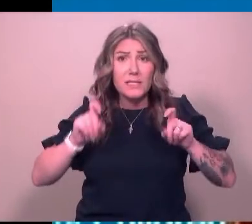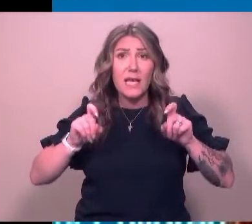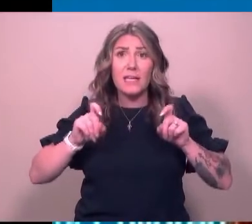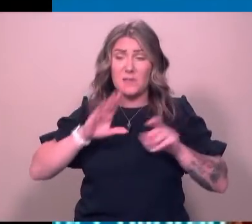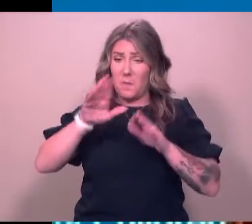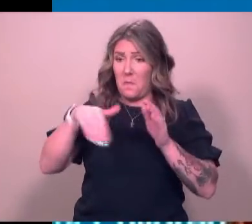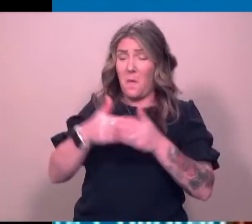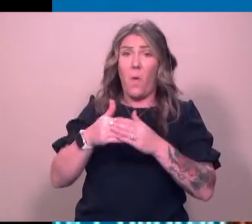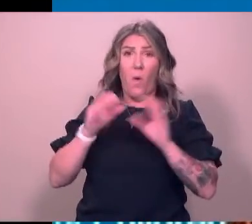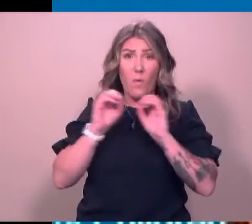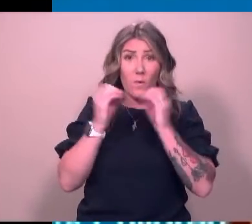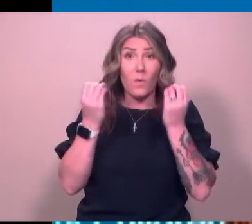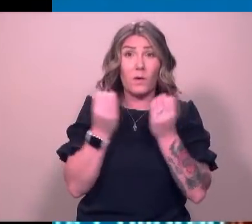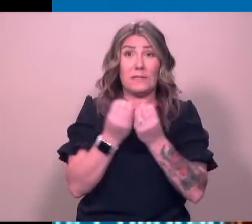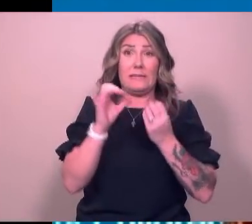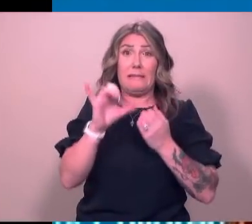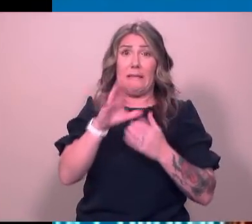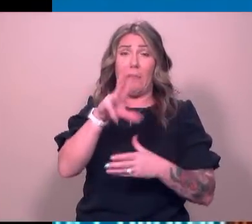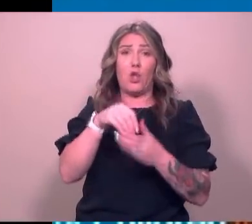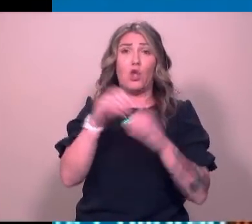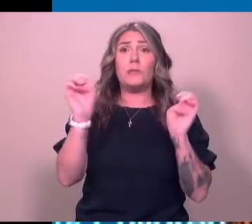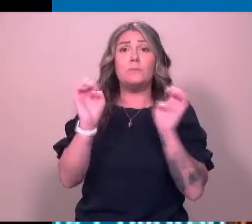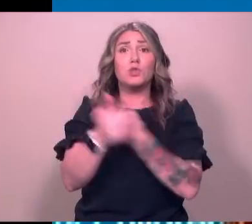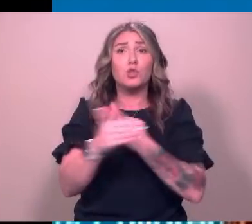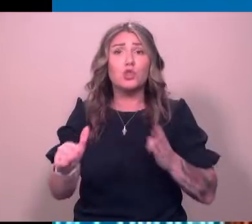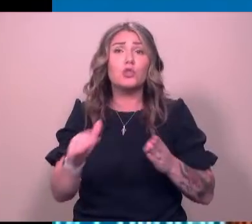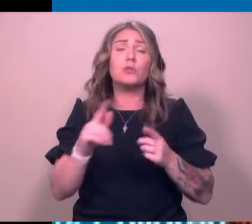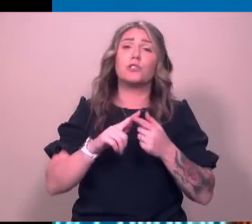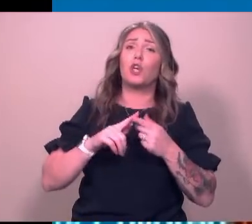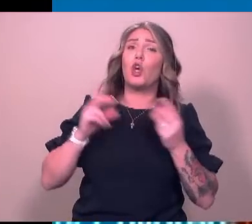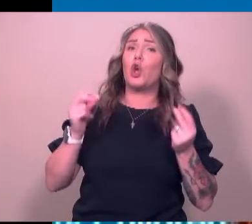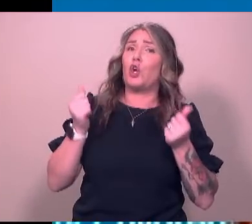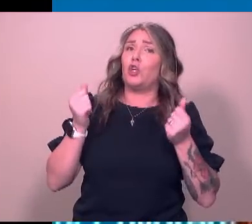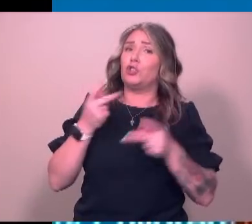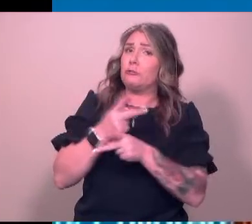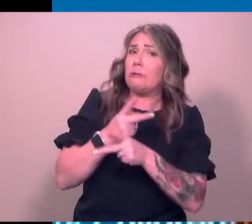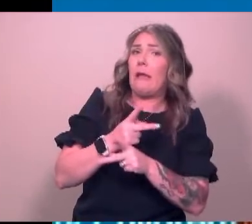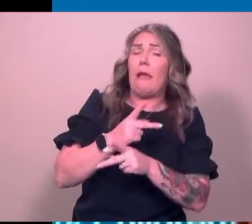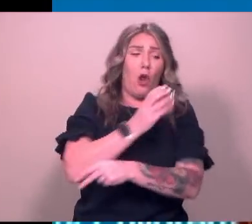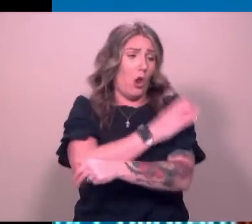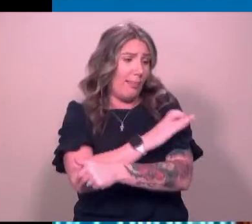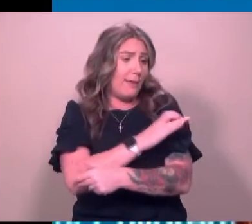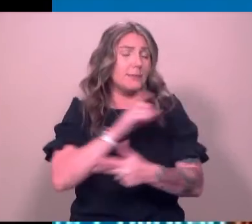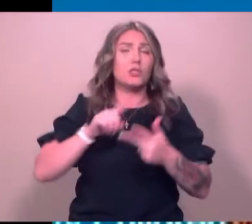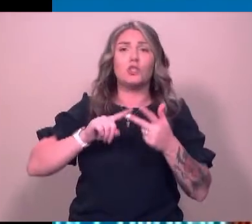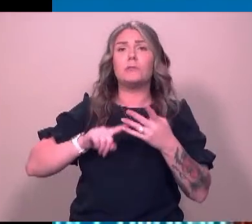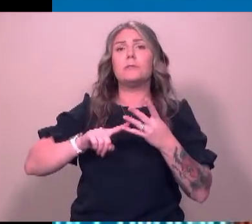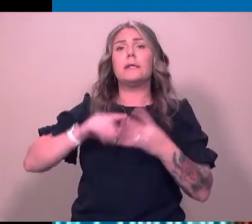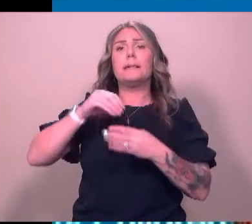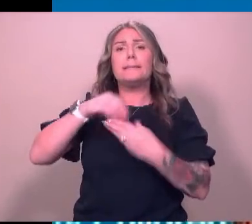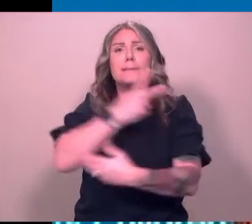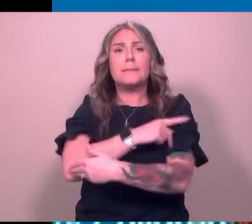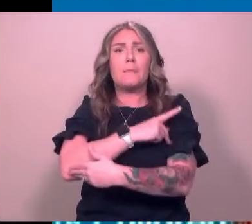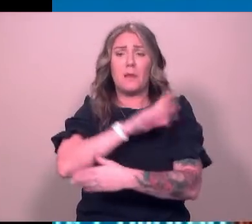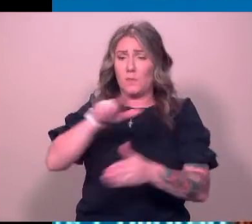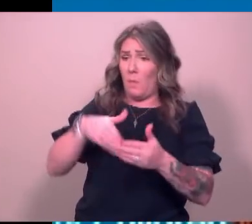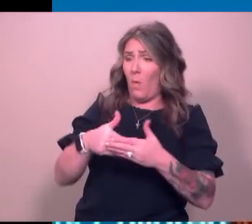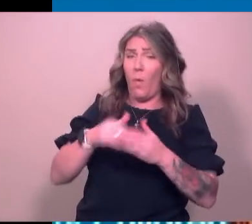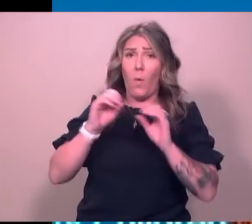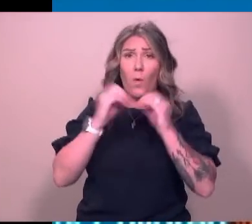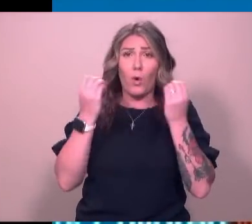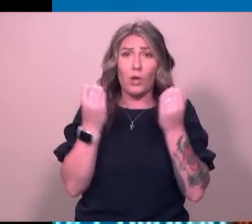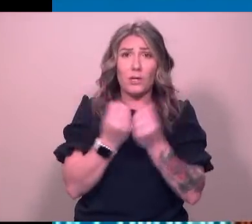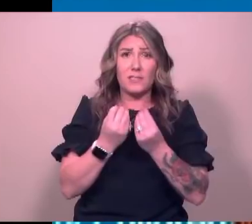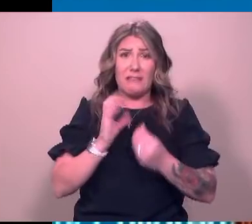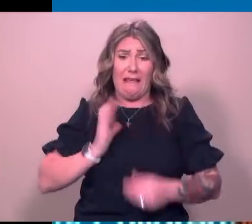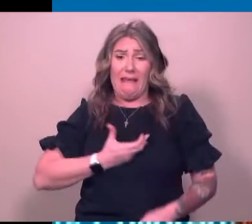our entire organization, that includes our emergency department, our urgent cares, our clinics, our inpatient units, and across the entire organization,